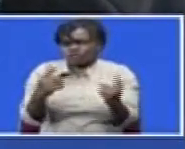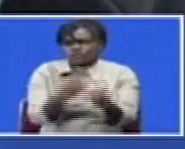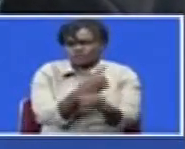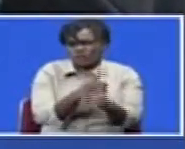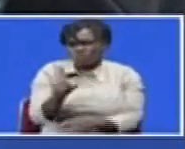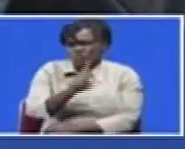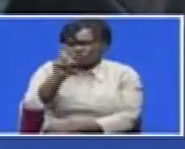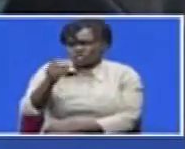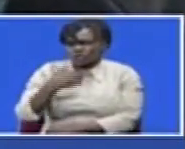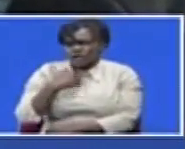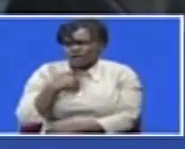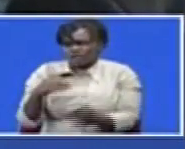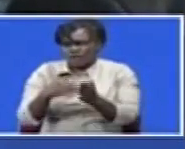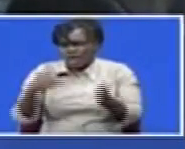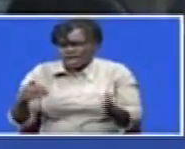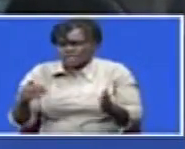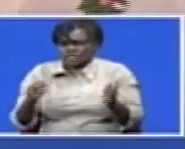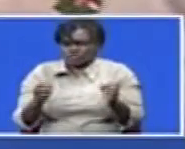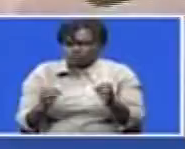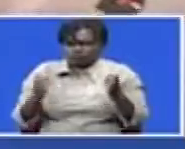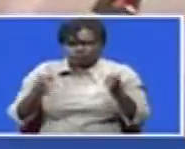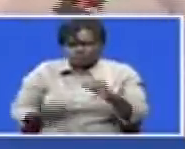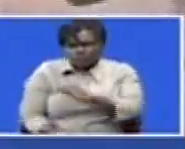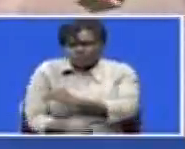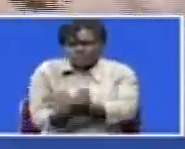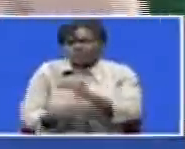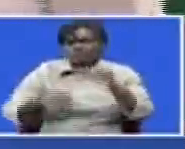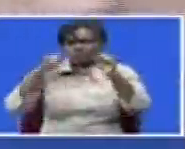been questioned by anti-corruption crusaders.